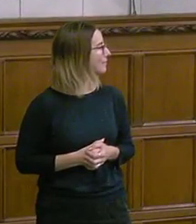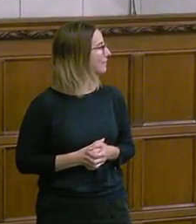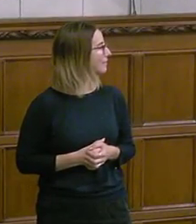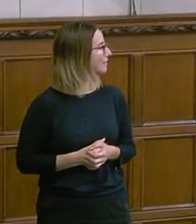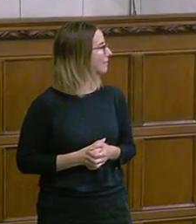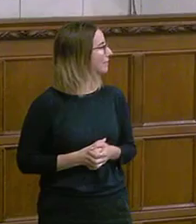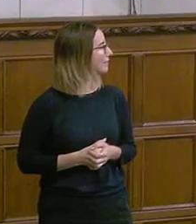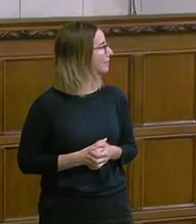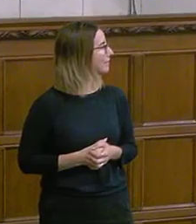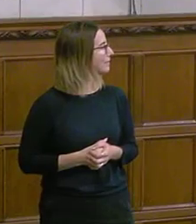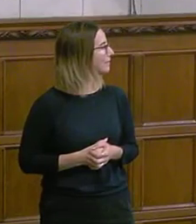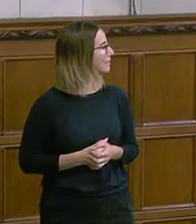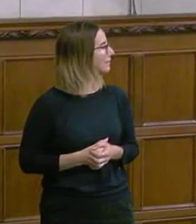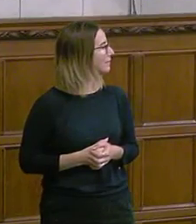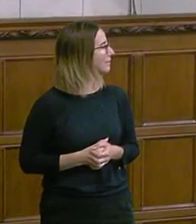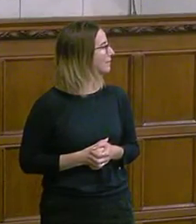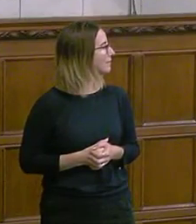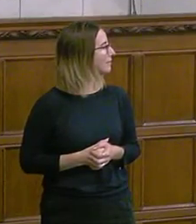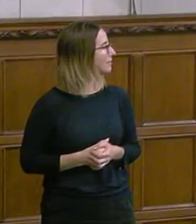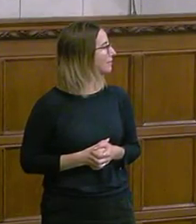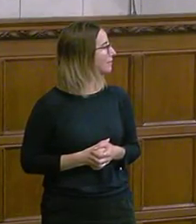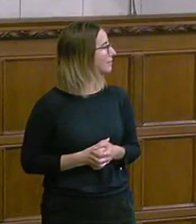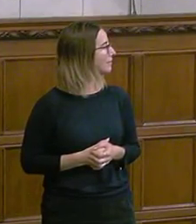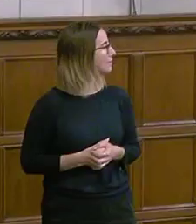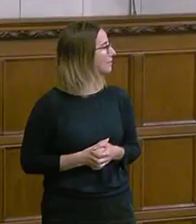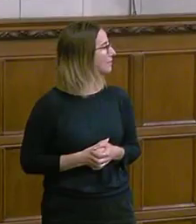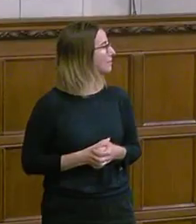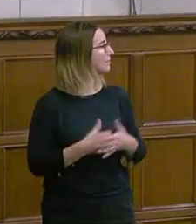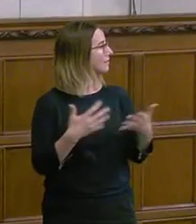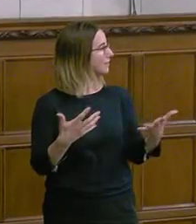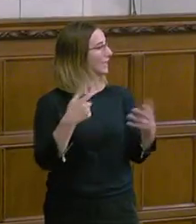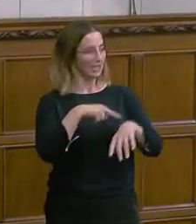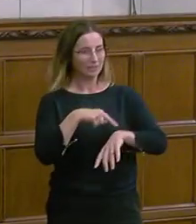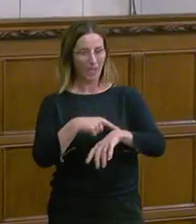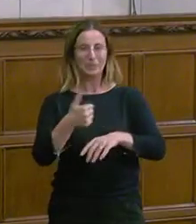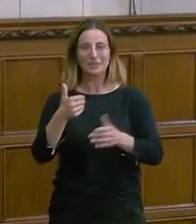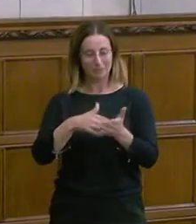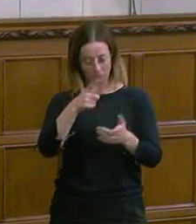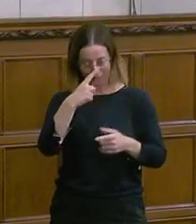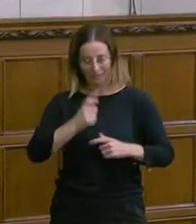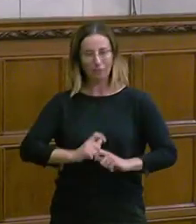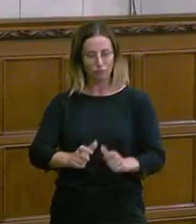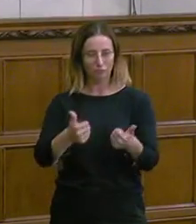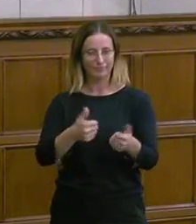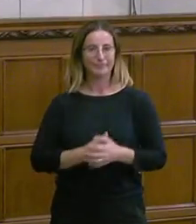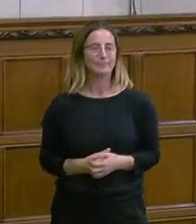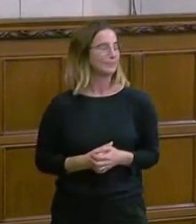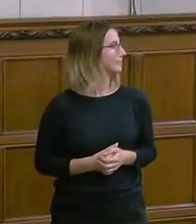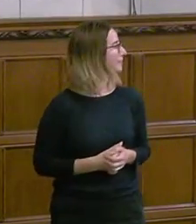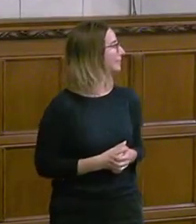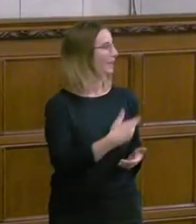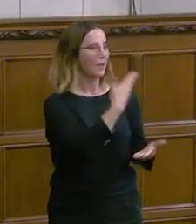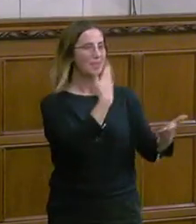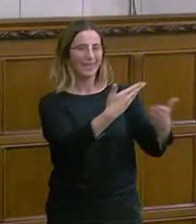everybody if they self-allocated. The Honourable Gentleman's now on 6 minutes 30. I thank the Honourable Mr. Stringer for guiding